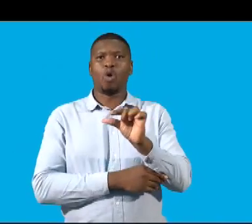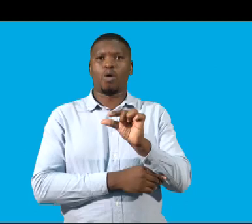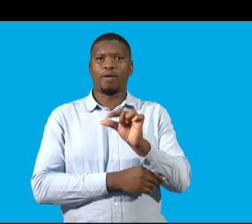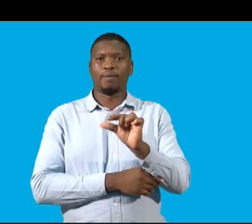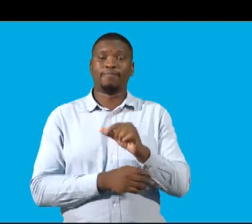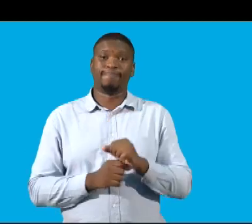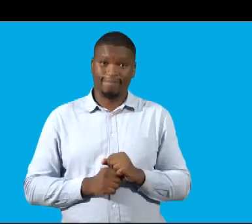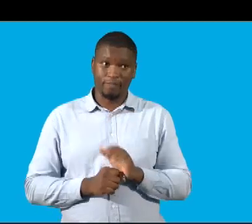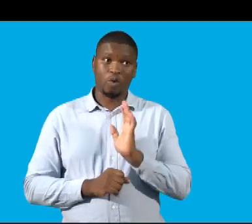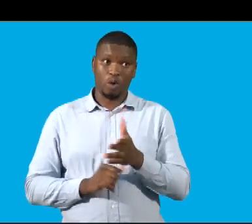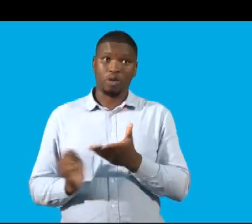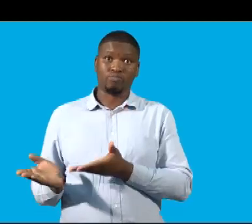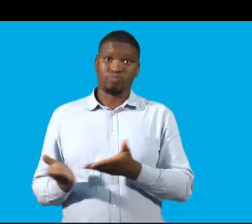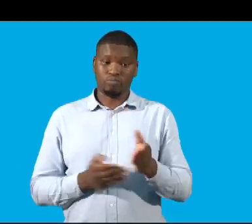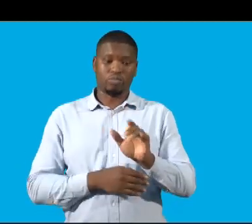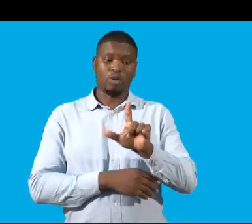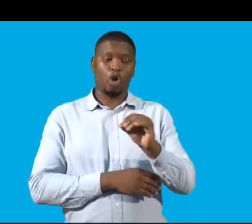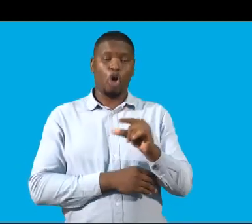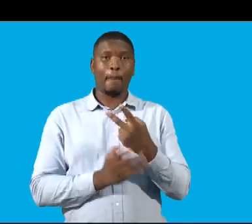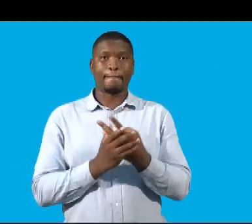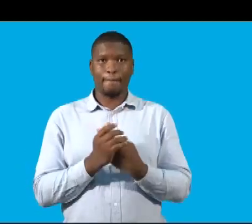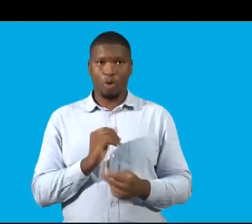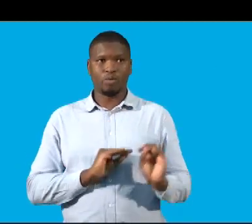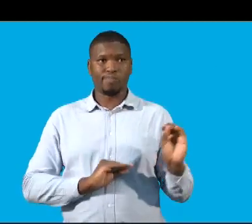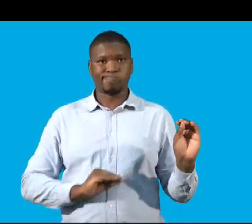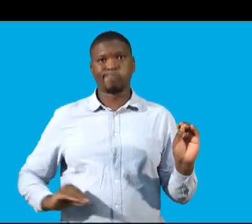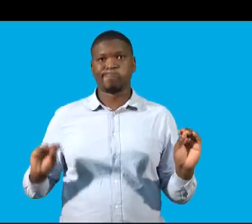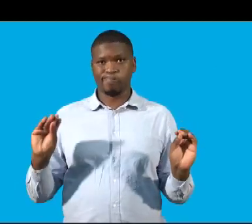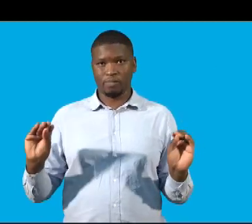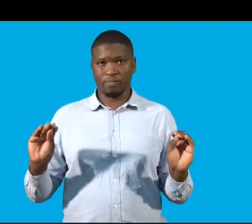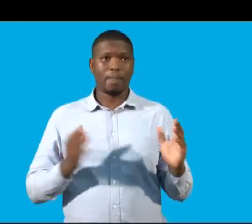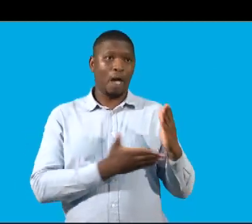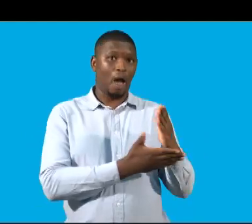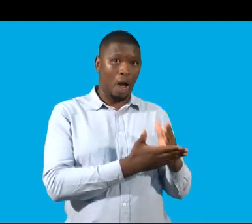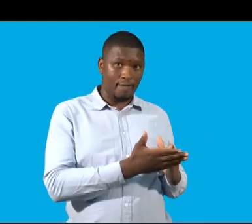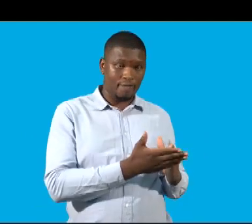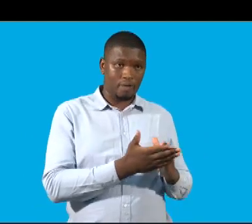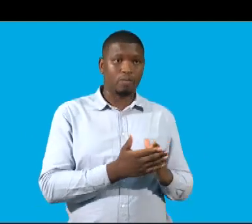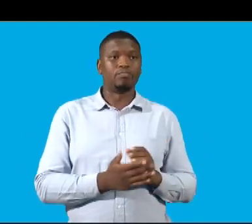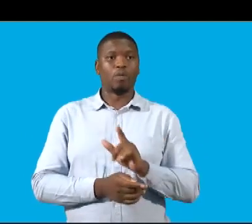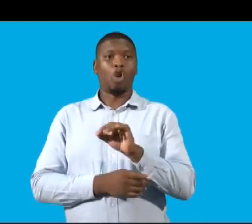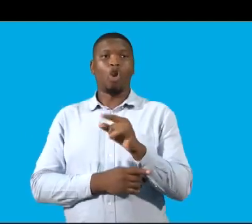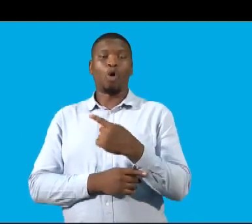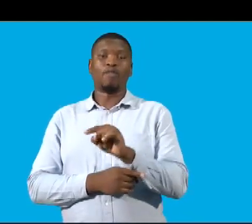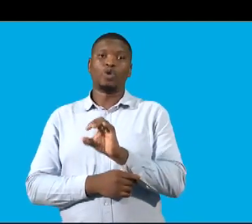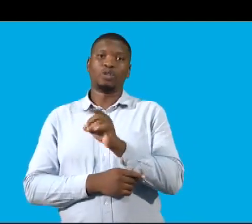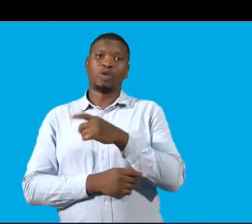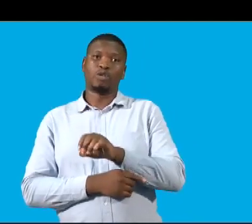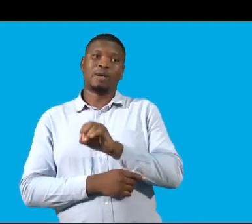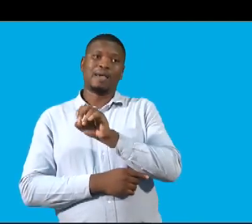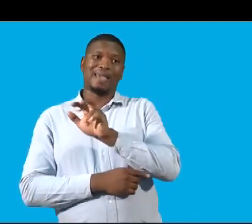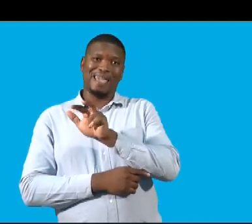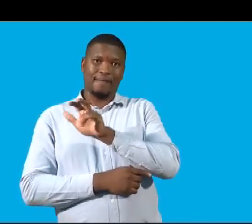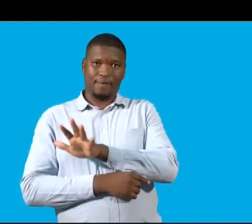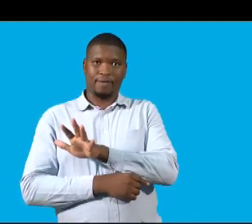introduce log. So we are going to introduce log on both sides. On this side, it's going to be log of half, and on this side, it's going to be log